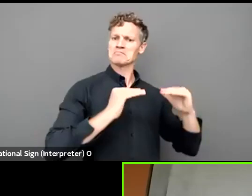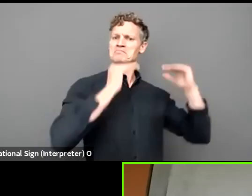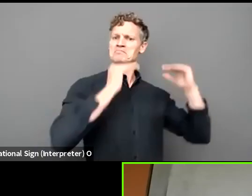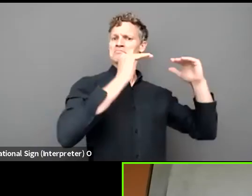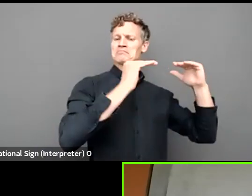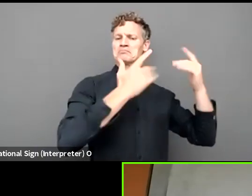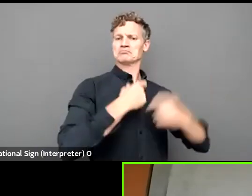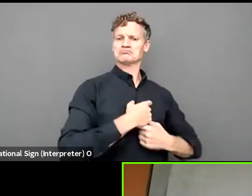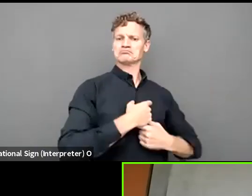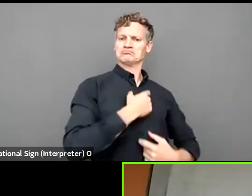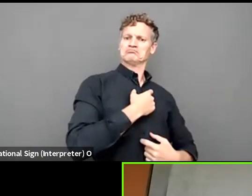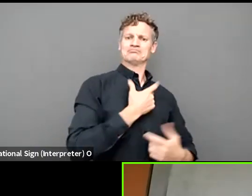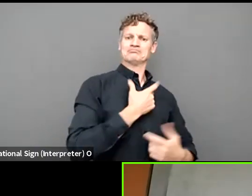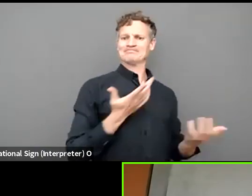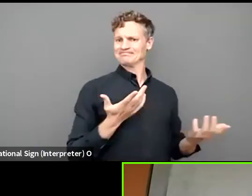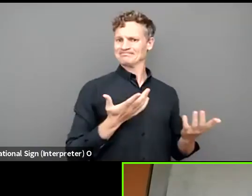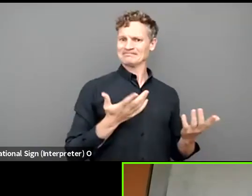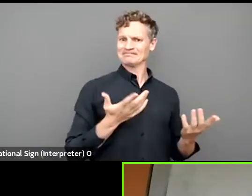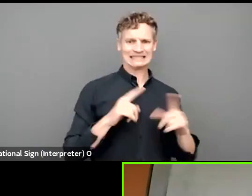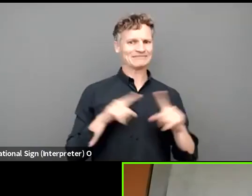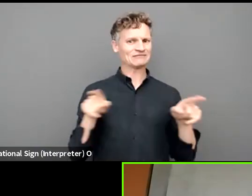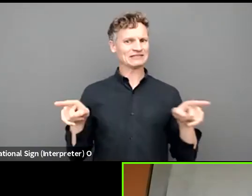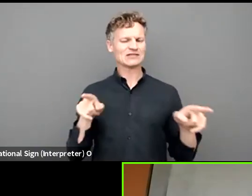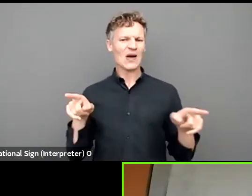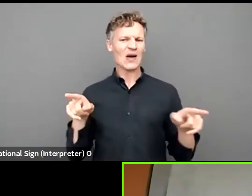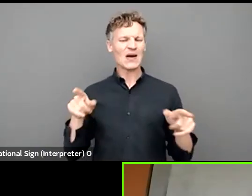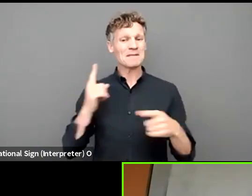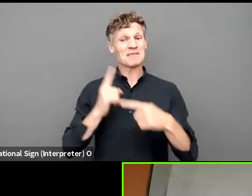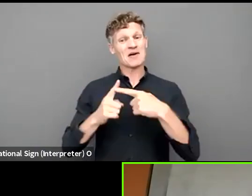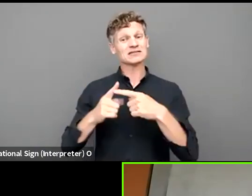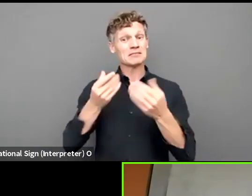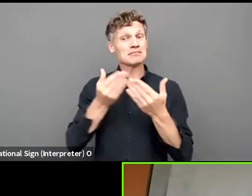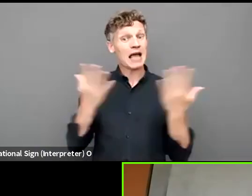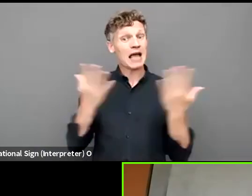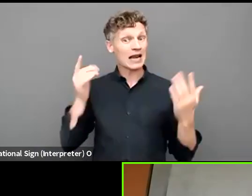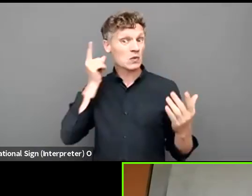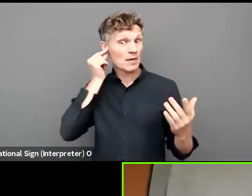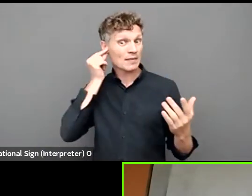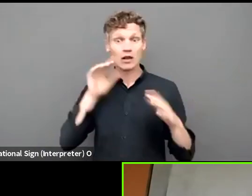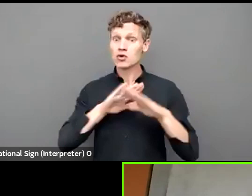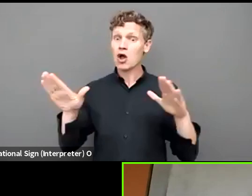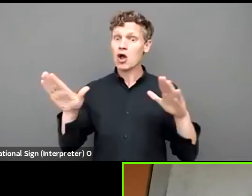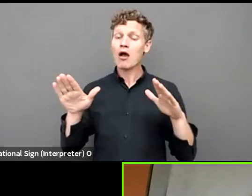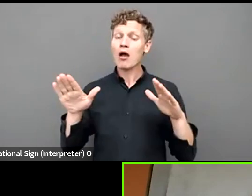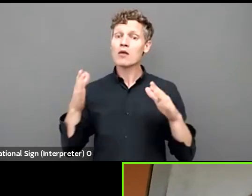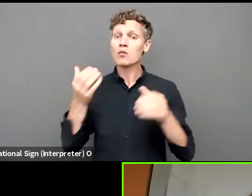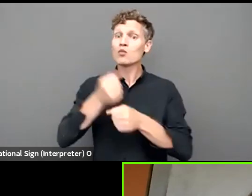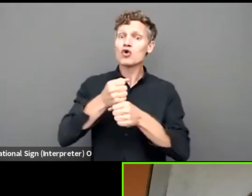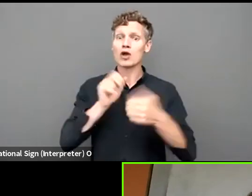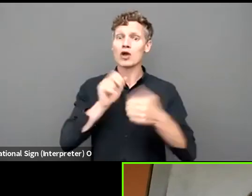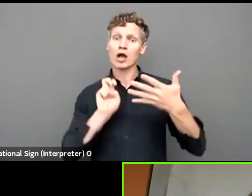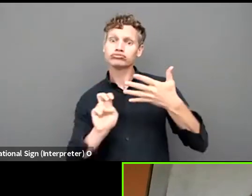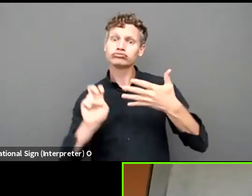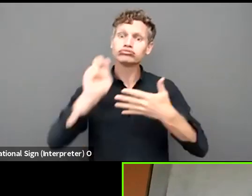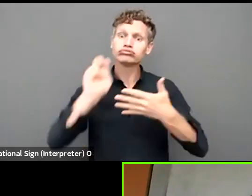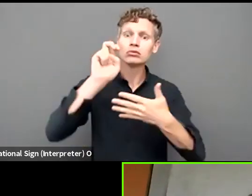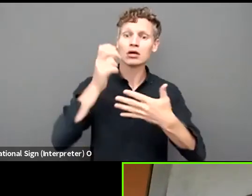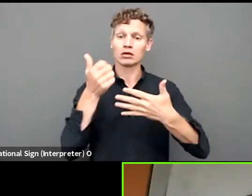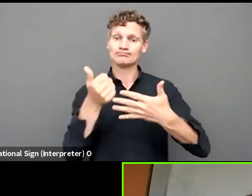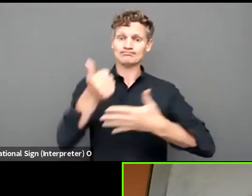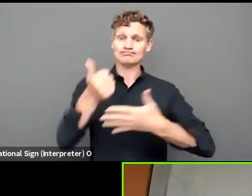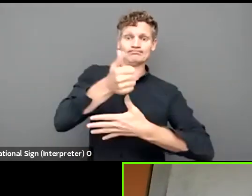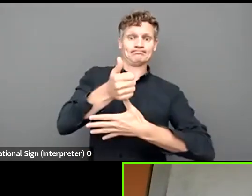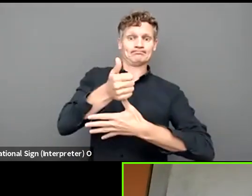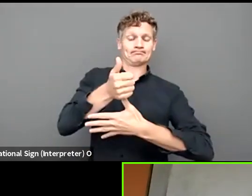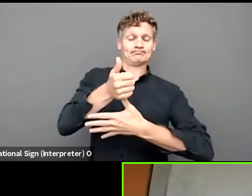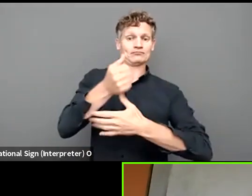lag in the leadership career track, especially when they're in those crucial years early in the career